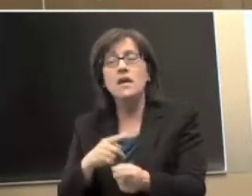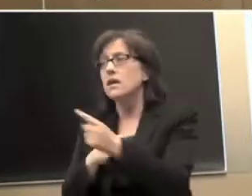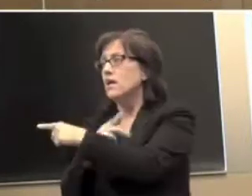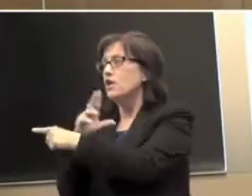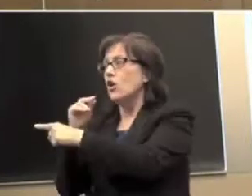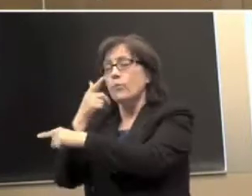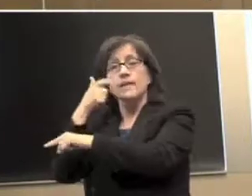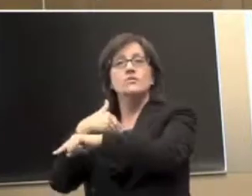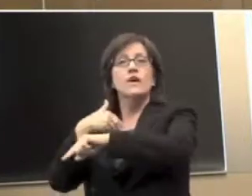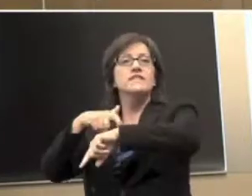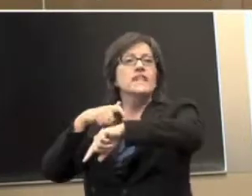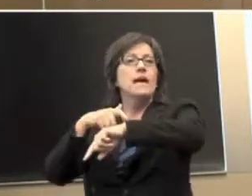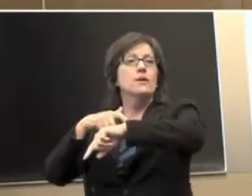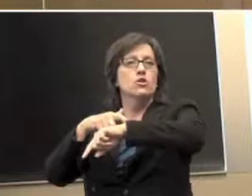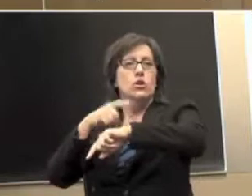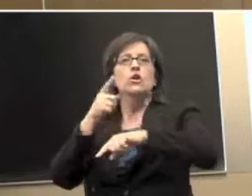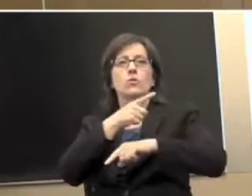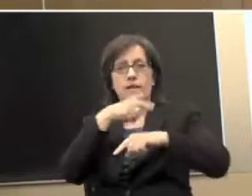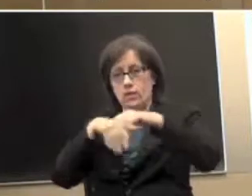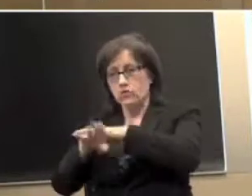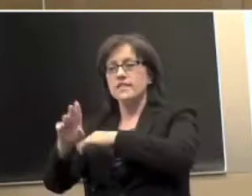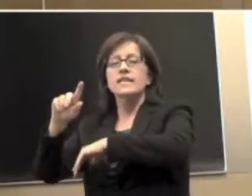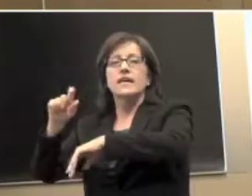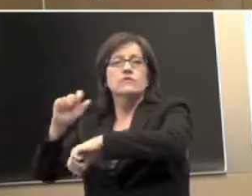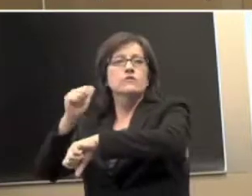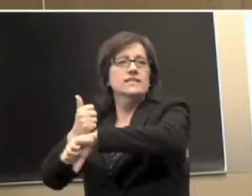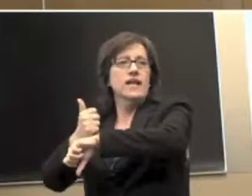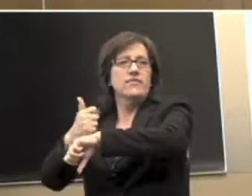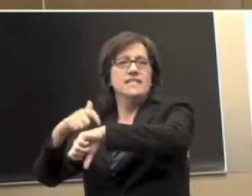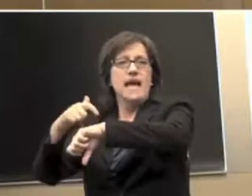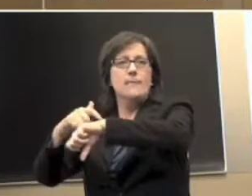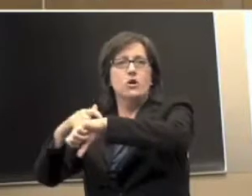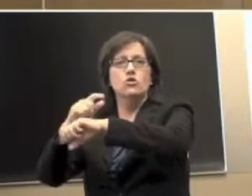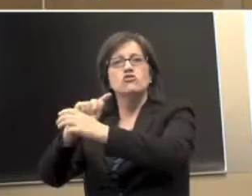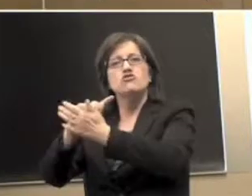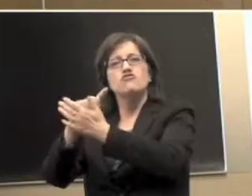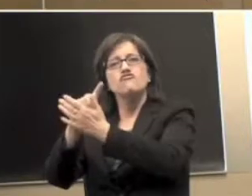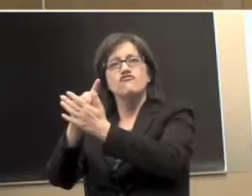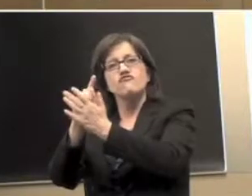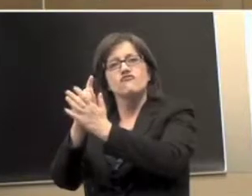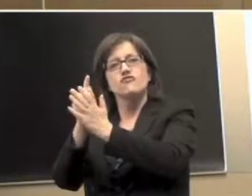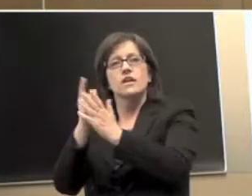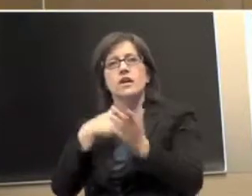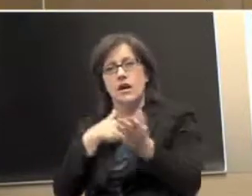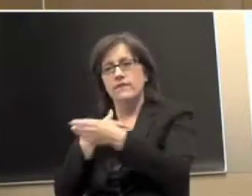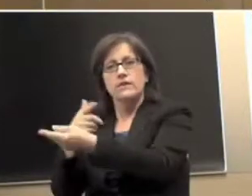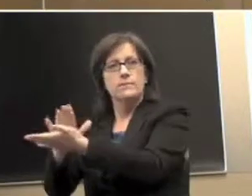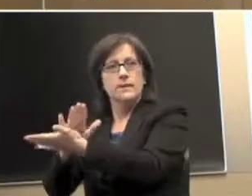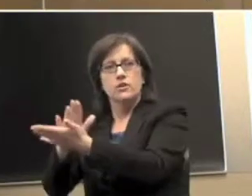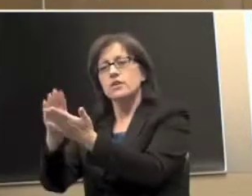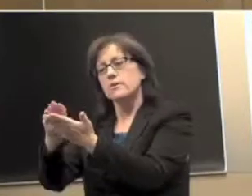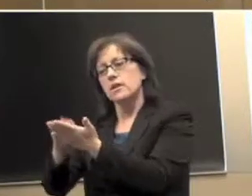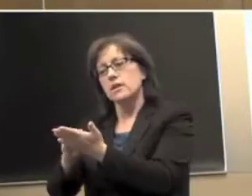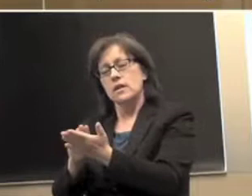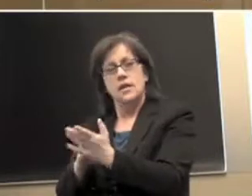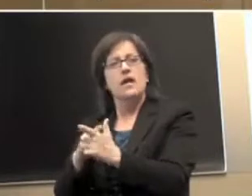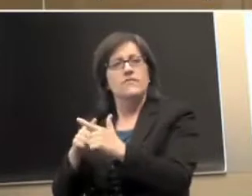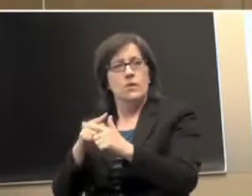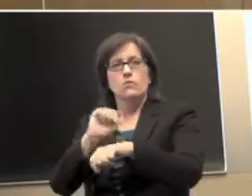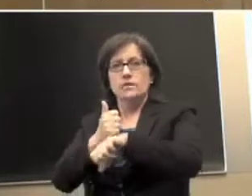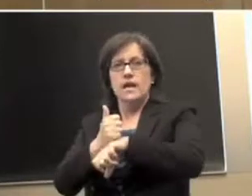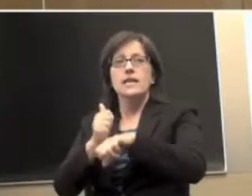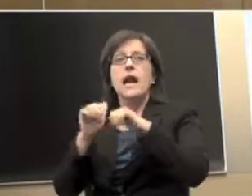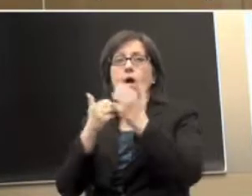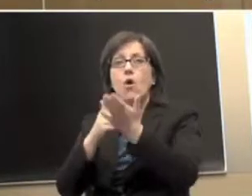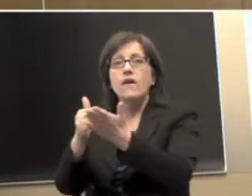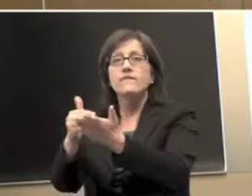we have a timer. So when he goes in, he has to set the timer. He goes in and we'll have his sheet where he's documenting that. And then we'll assess how